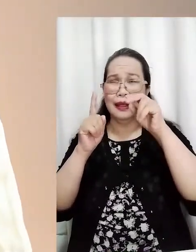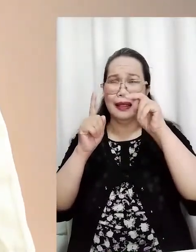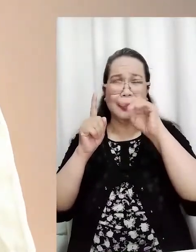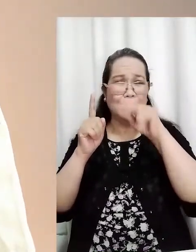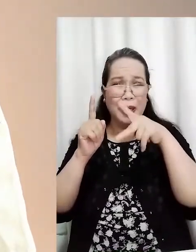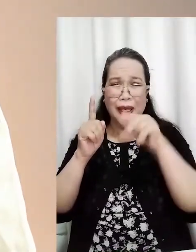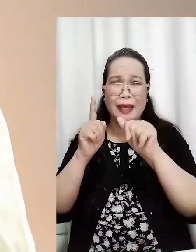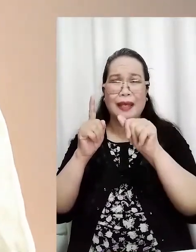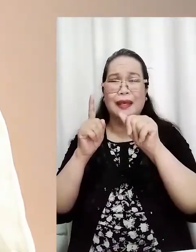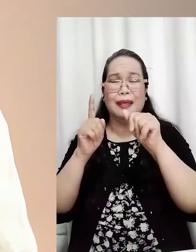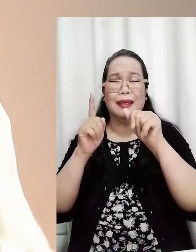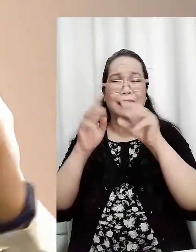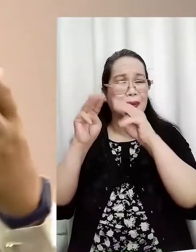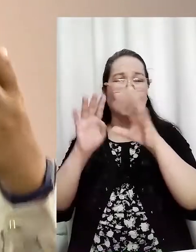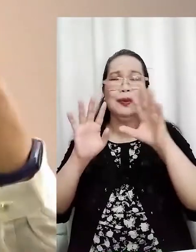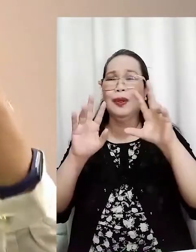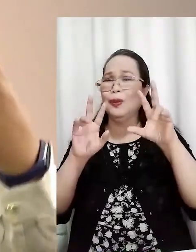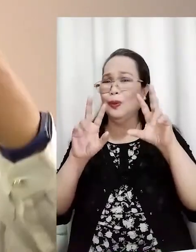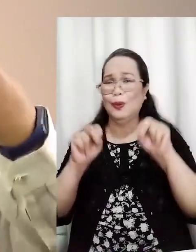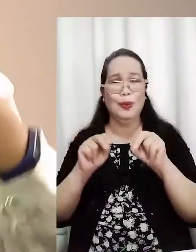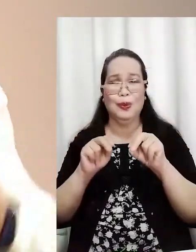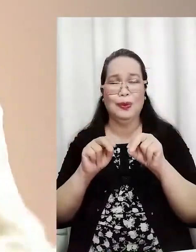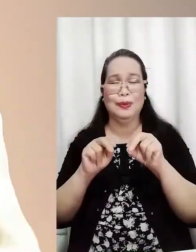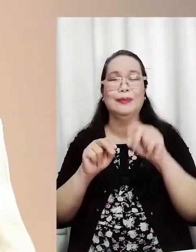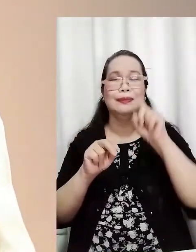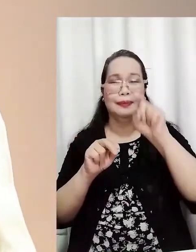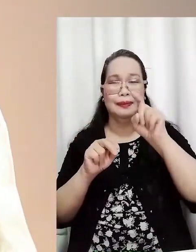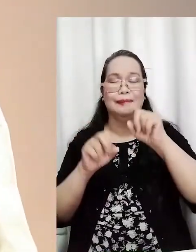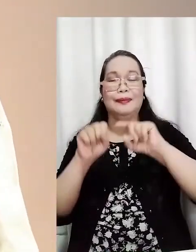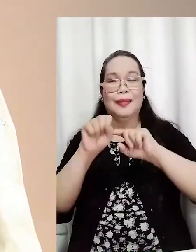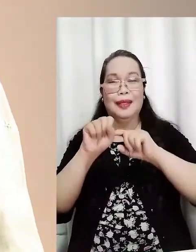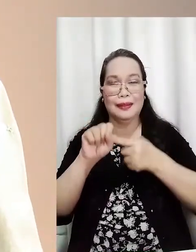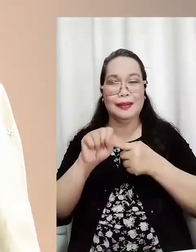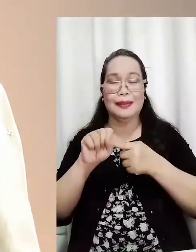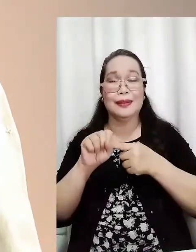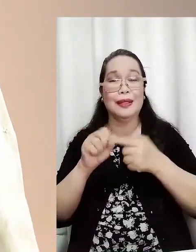No, it needs to start where we are.